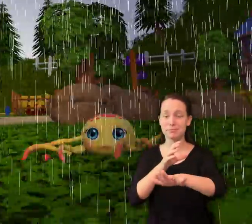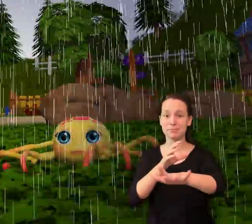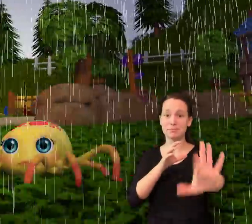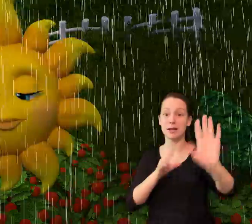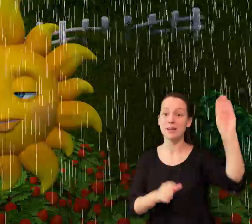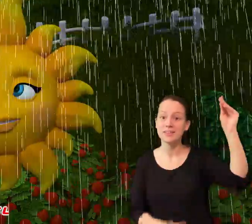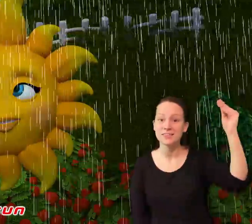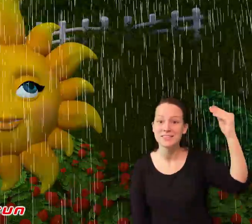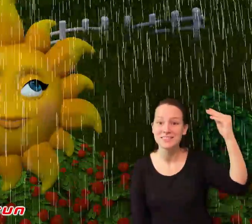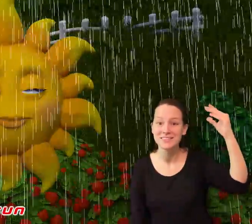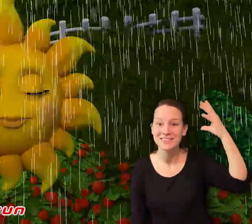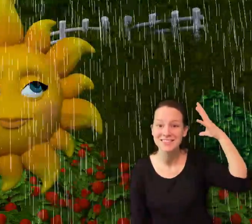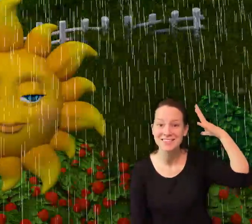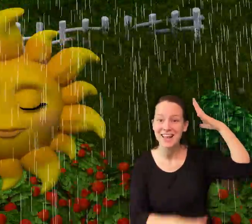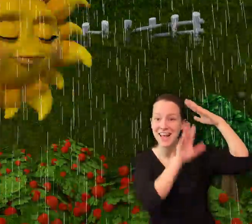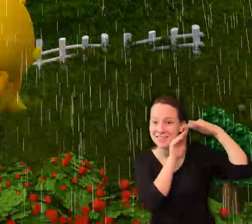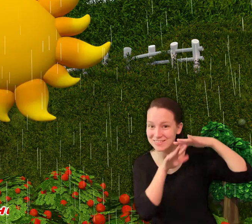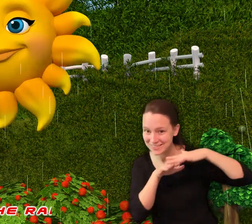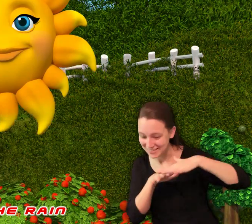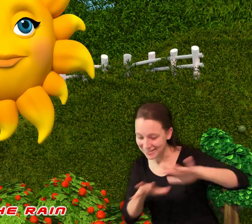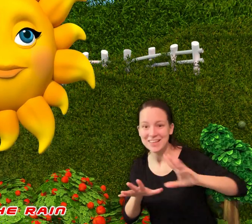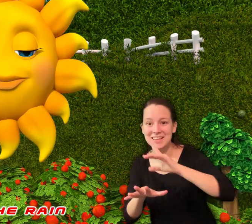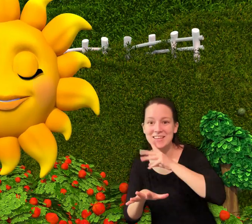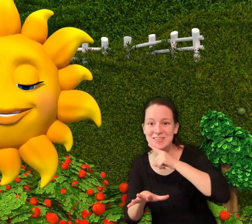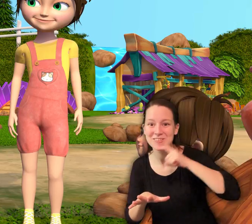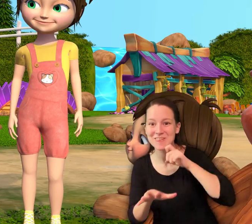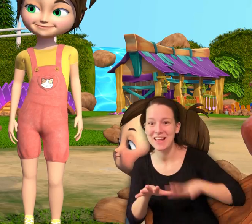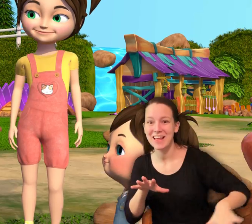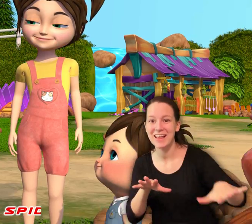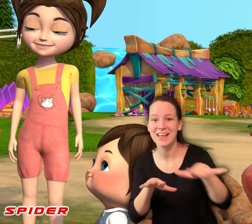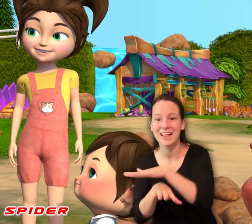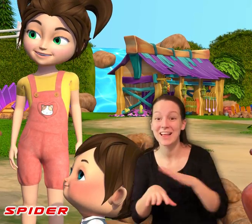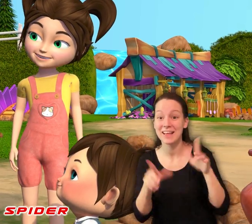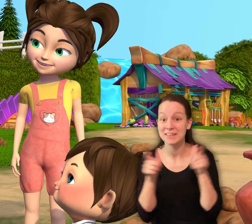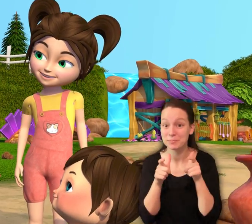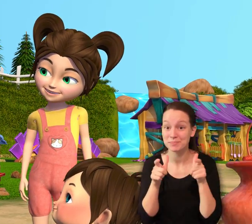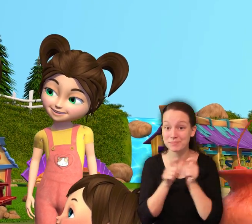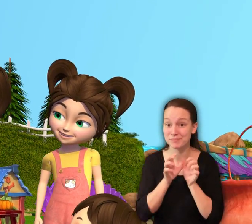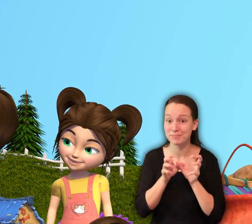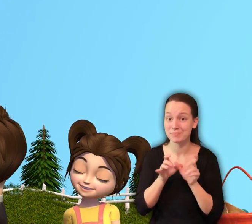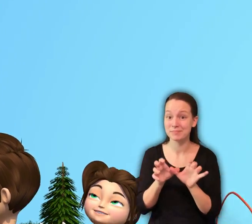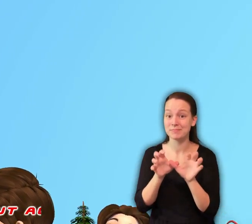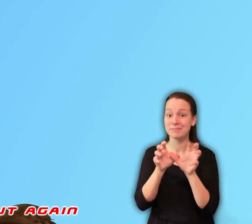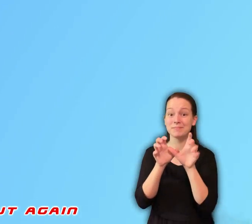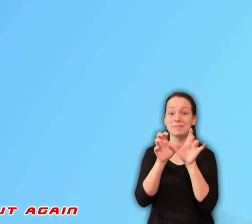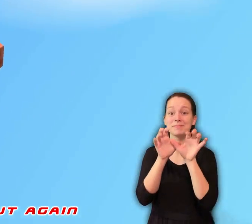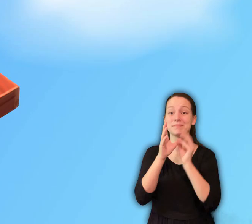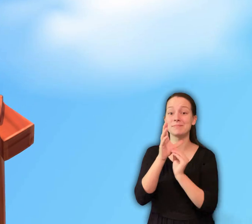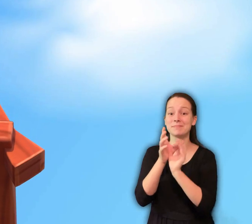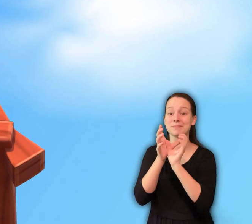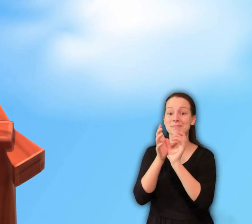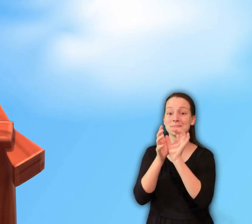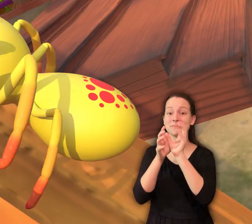rout out came the Sun and dried up all the rain and the iny wind SP that climbed up the spout